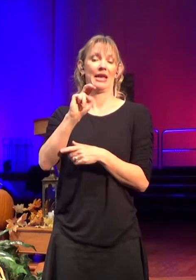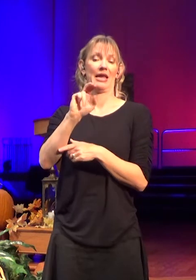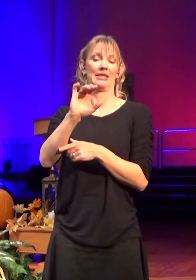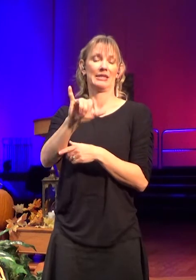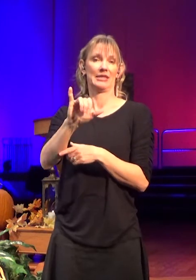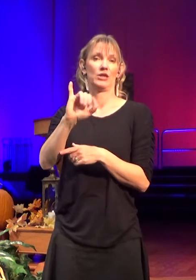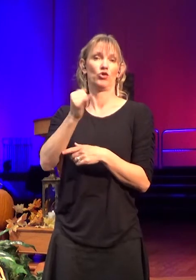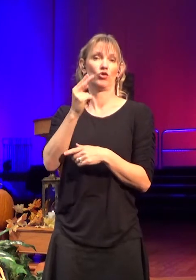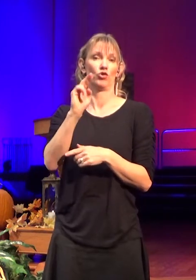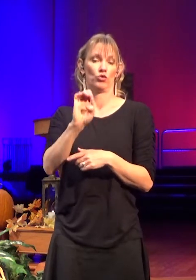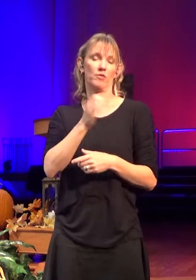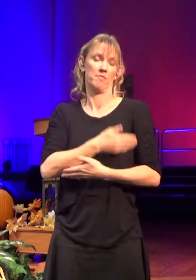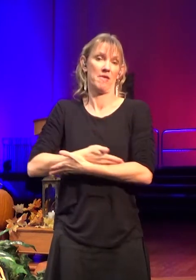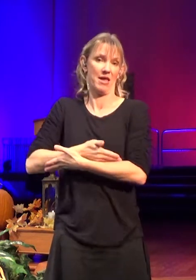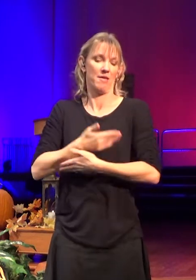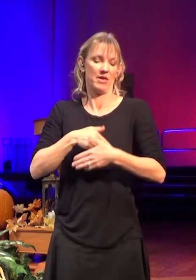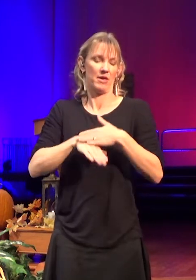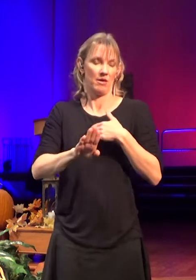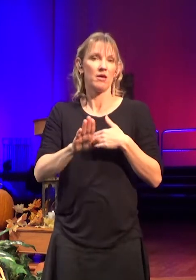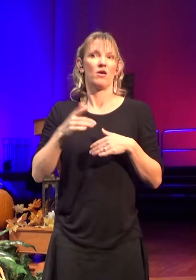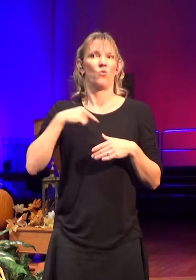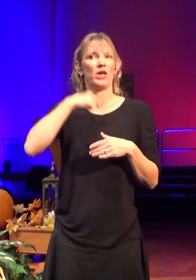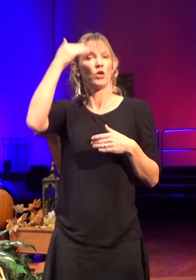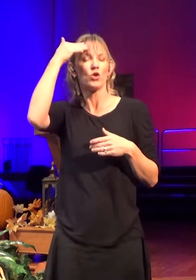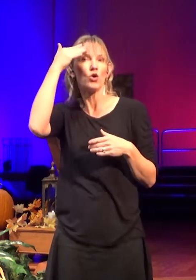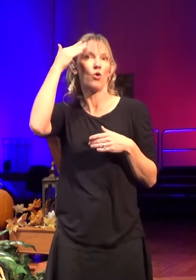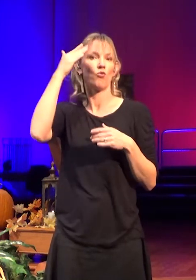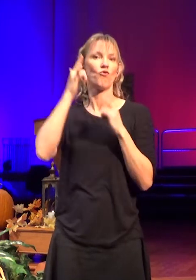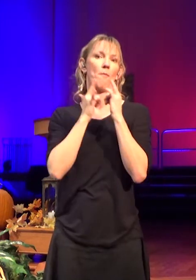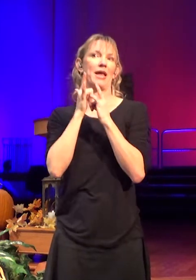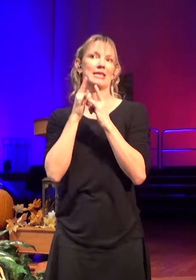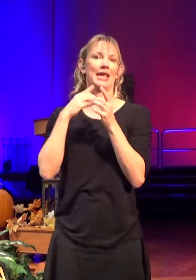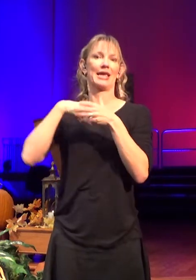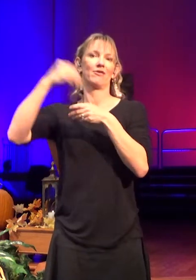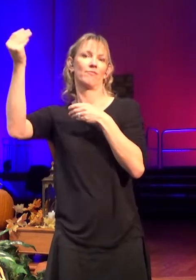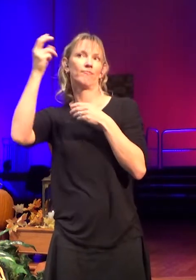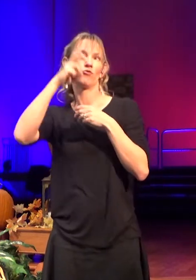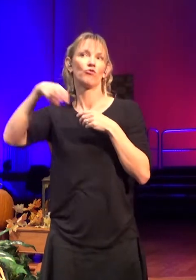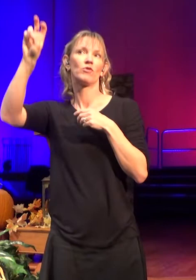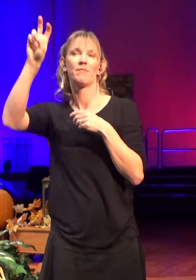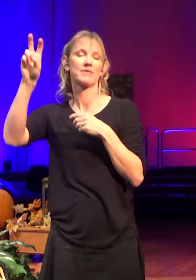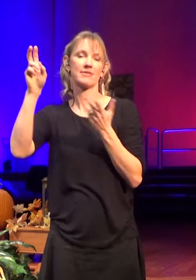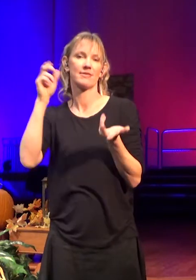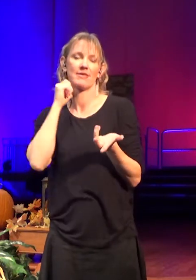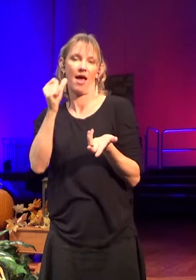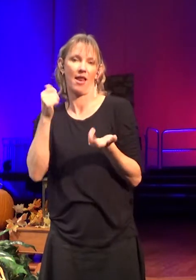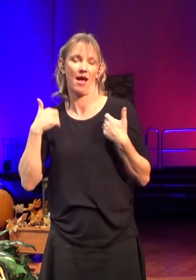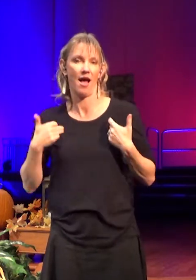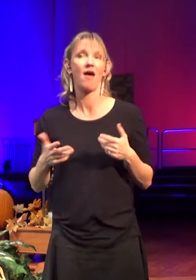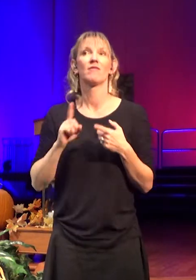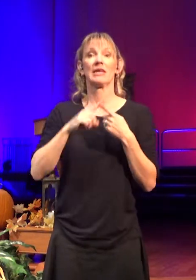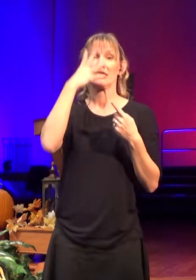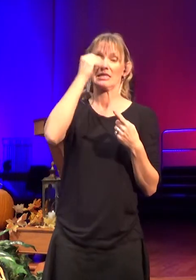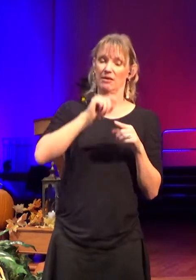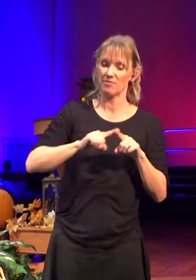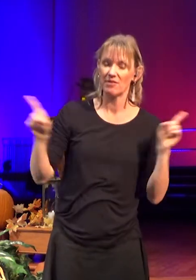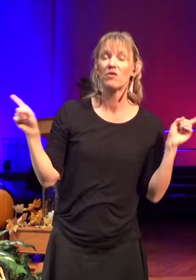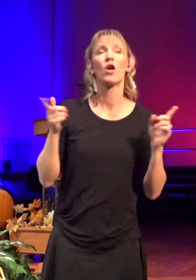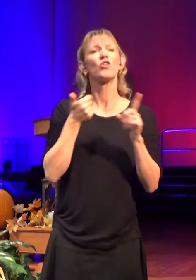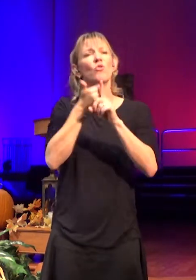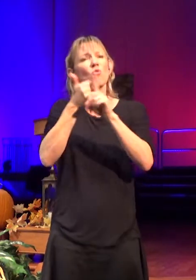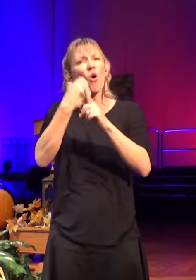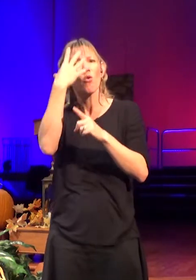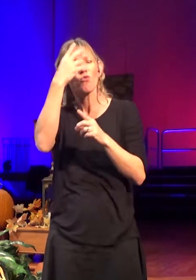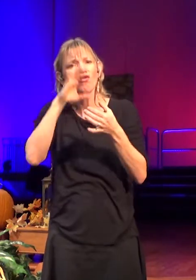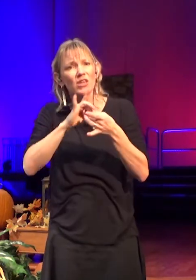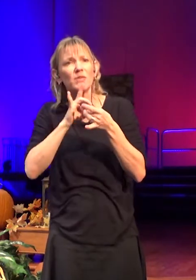that romantic getaways weren't going to be on the agenda for a while. Sleep was going to be different.